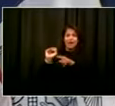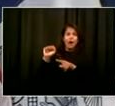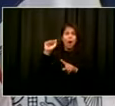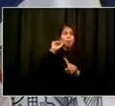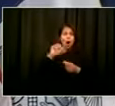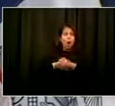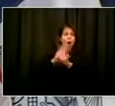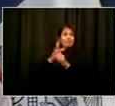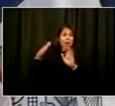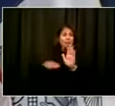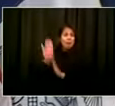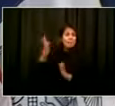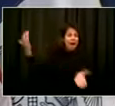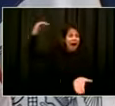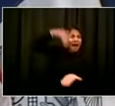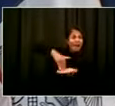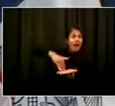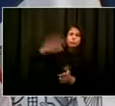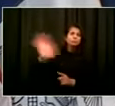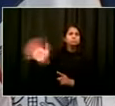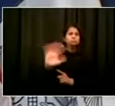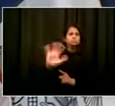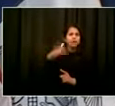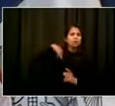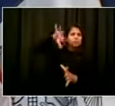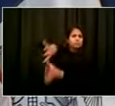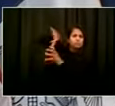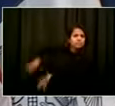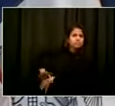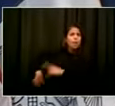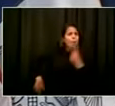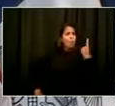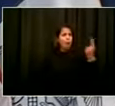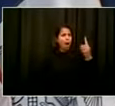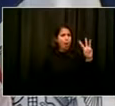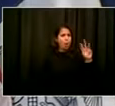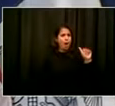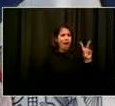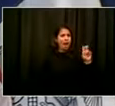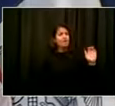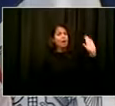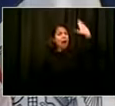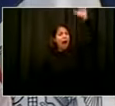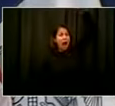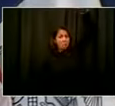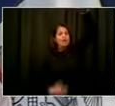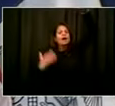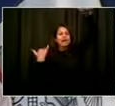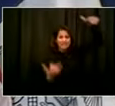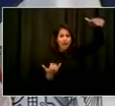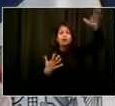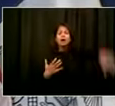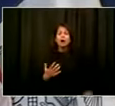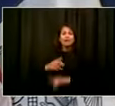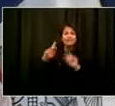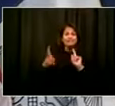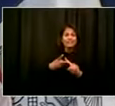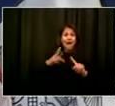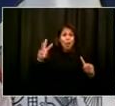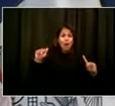getting tested. Now, in our school system, our public schools, we, from the beginning, determined that we would